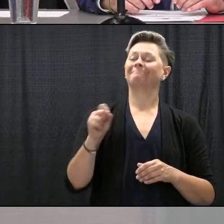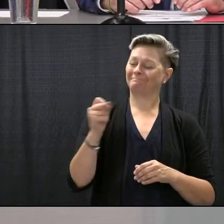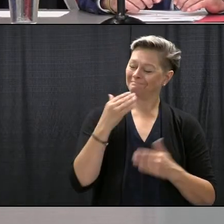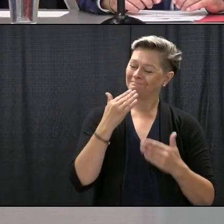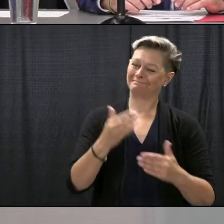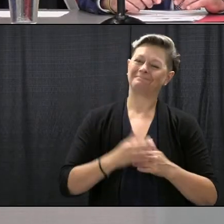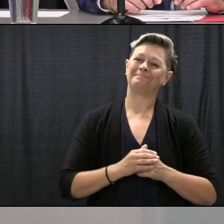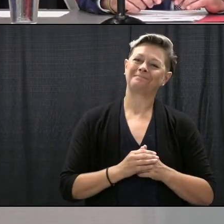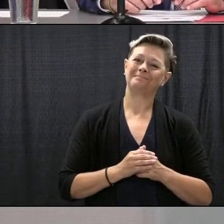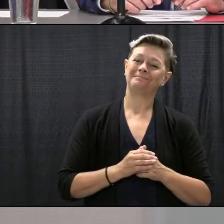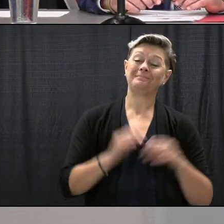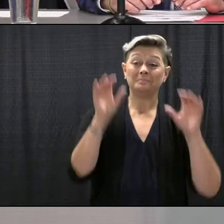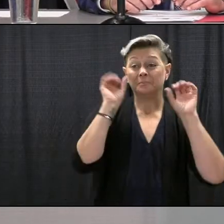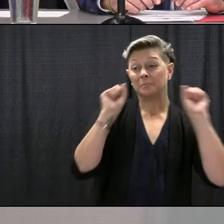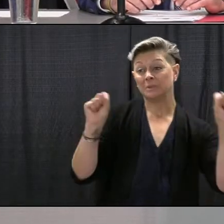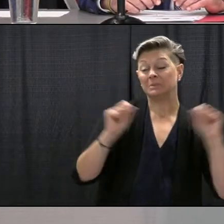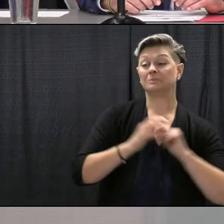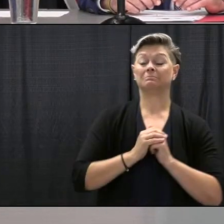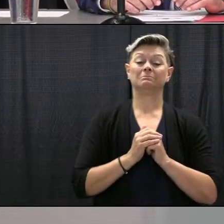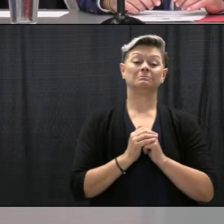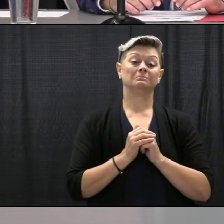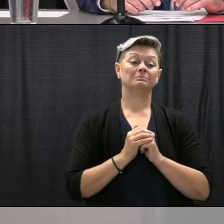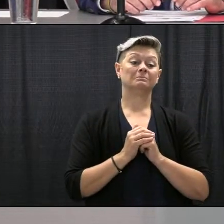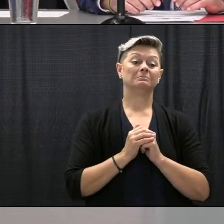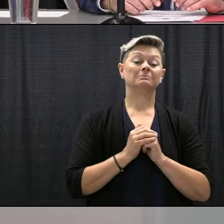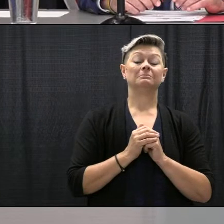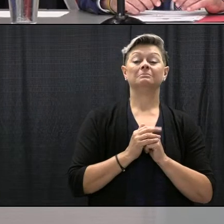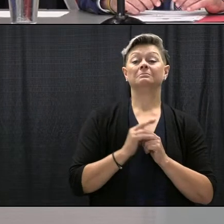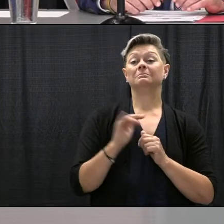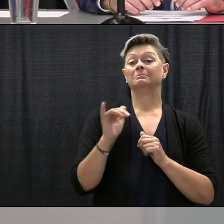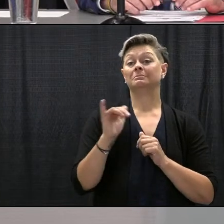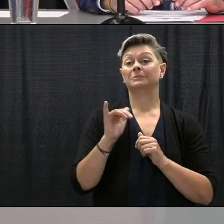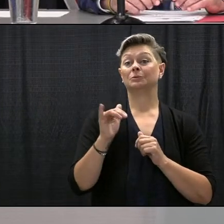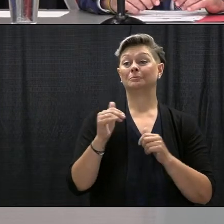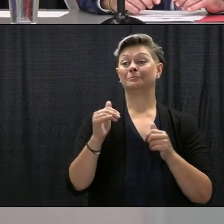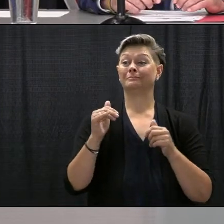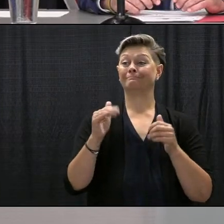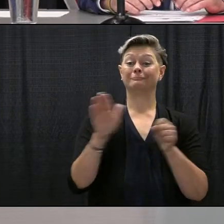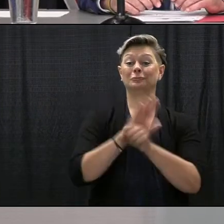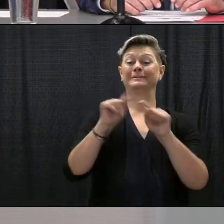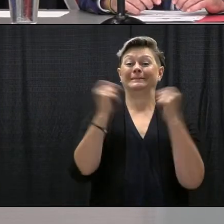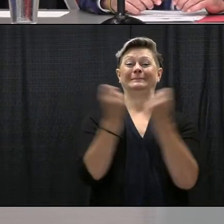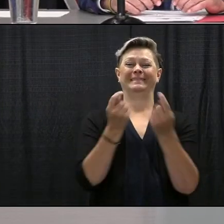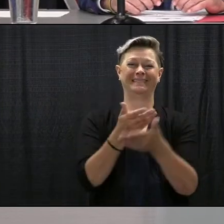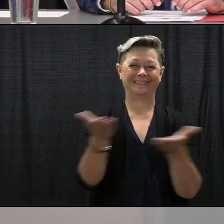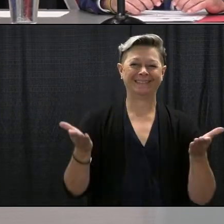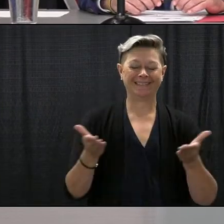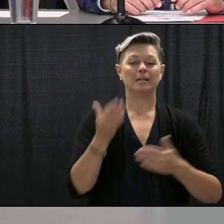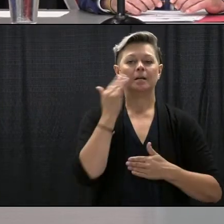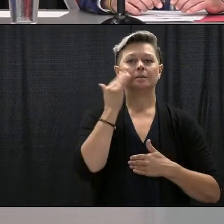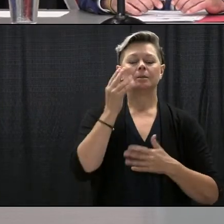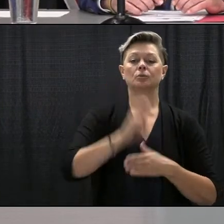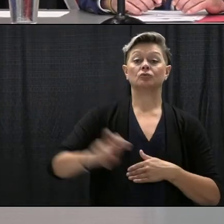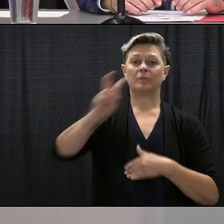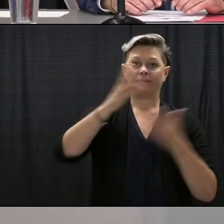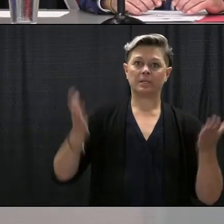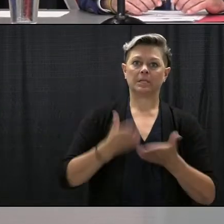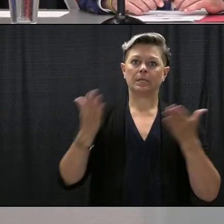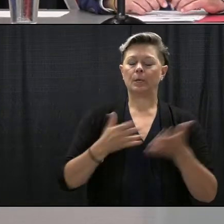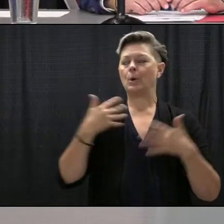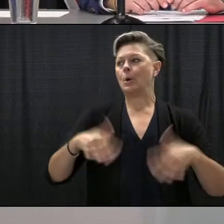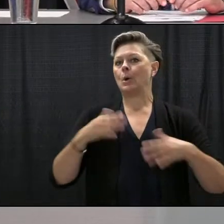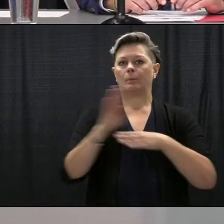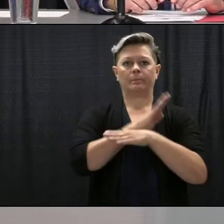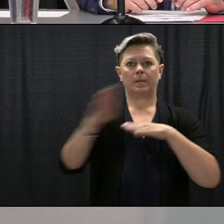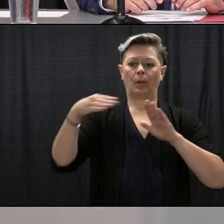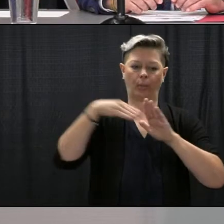you. Premier and collective team here, we know that travel has taken a huge hit in Newfoundland and Labrador. Obviously, opening